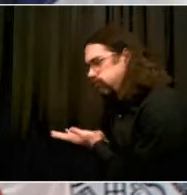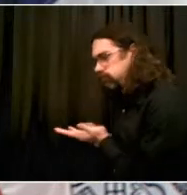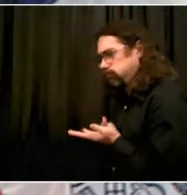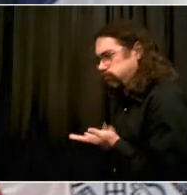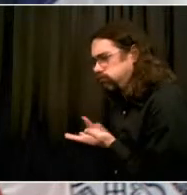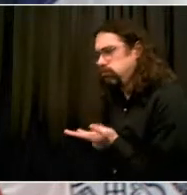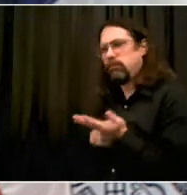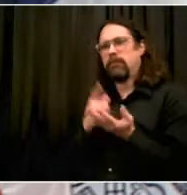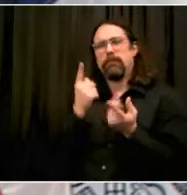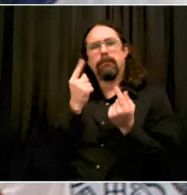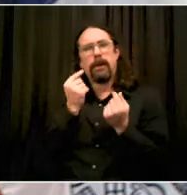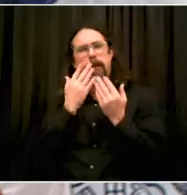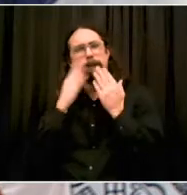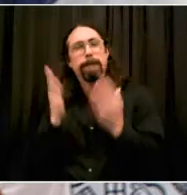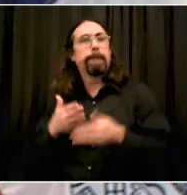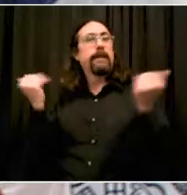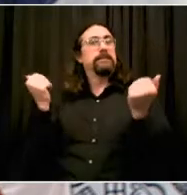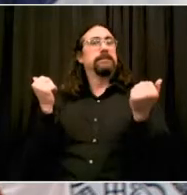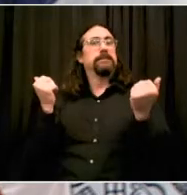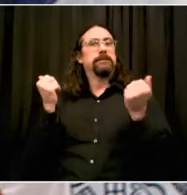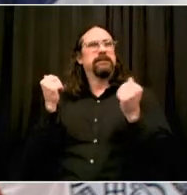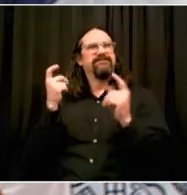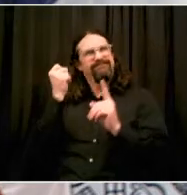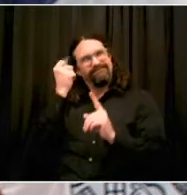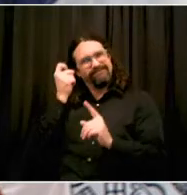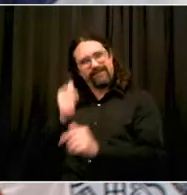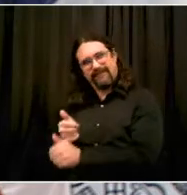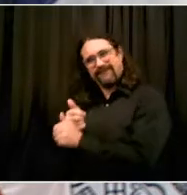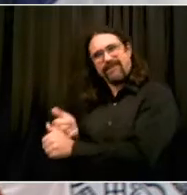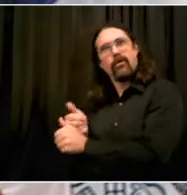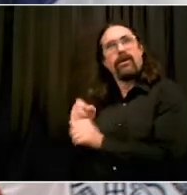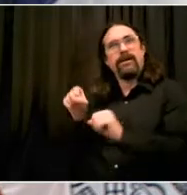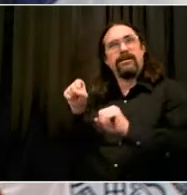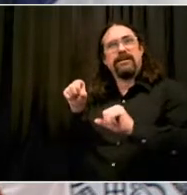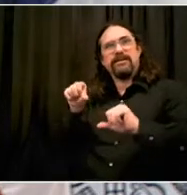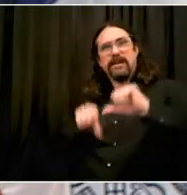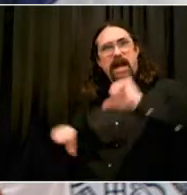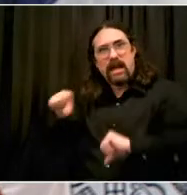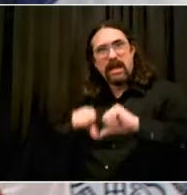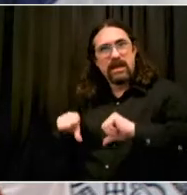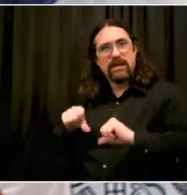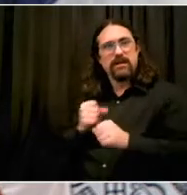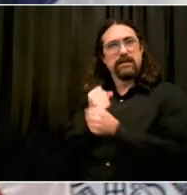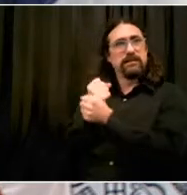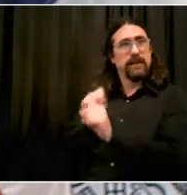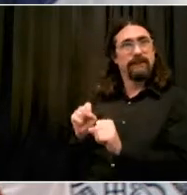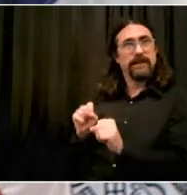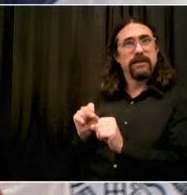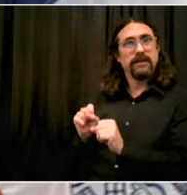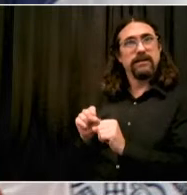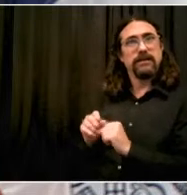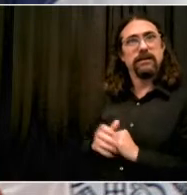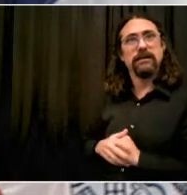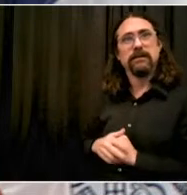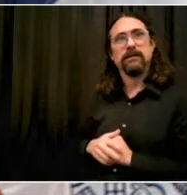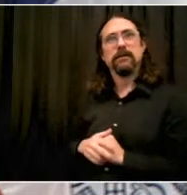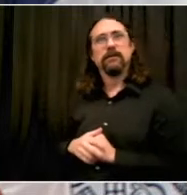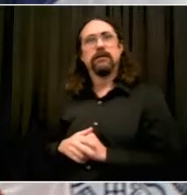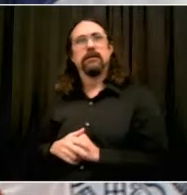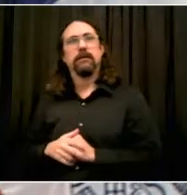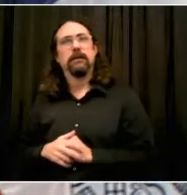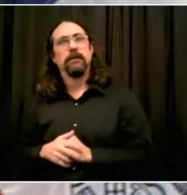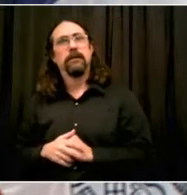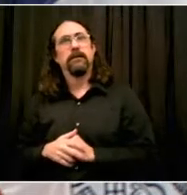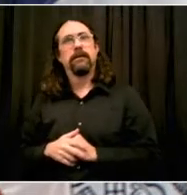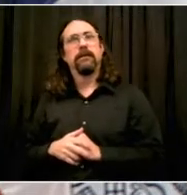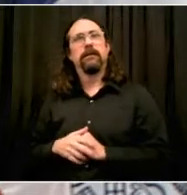we certainly know what we're up against and what it's going to take to bring back our schools. Go ahead, Katie. And my second